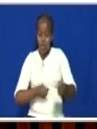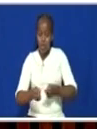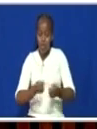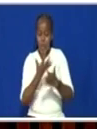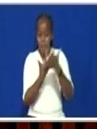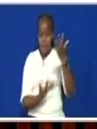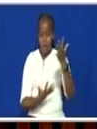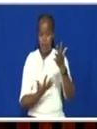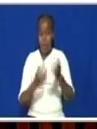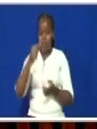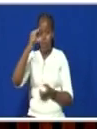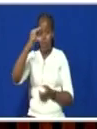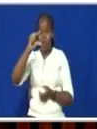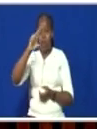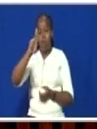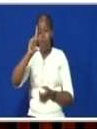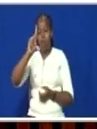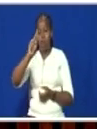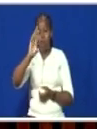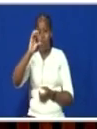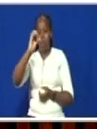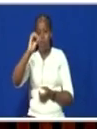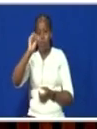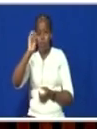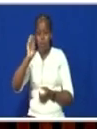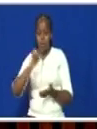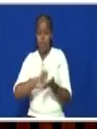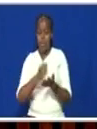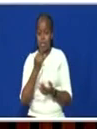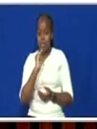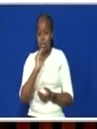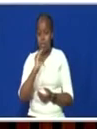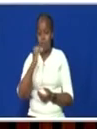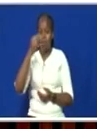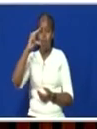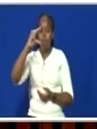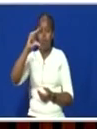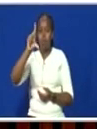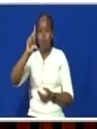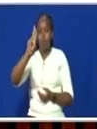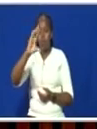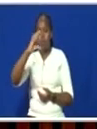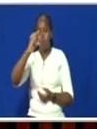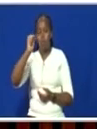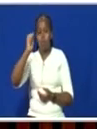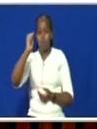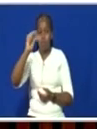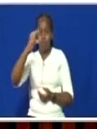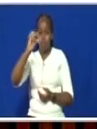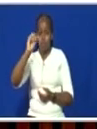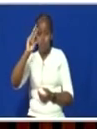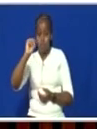level, that is the insulin hormone and the glucagon hormone,